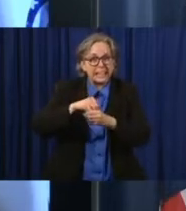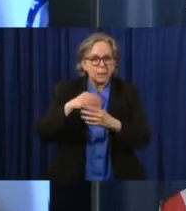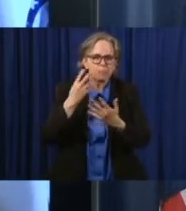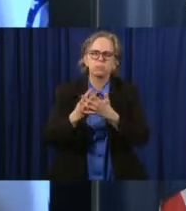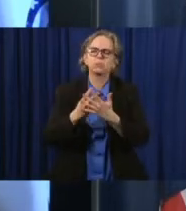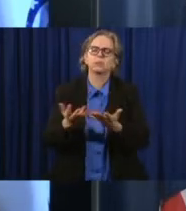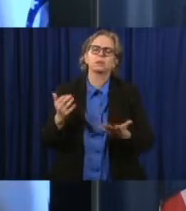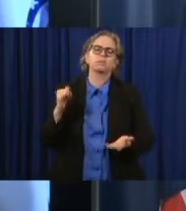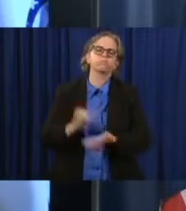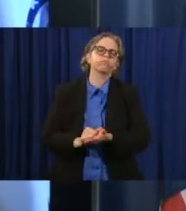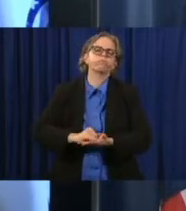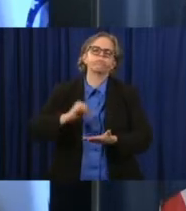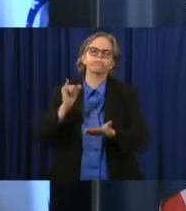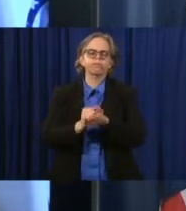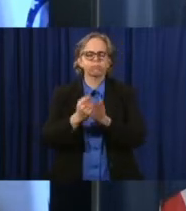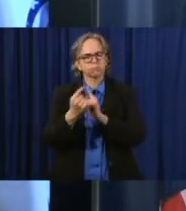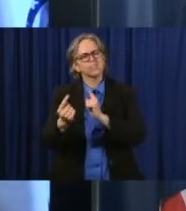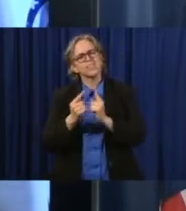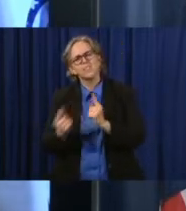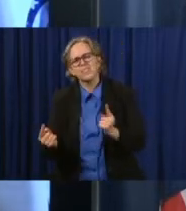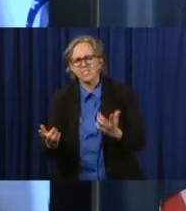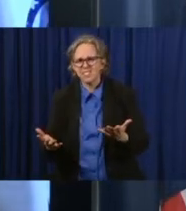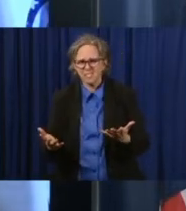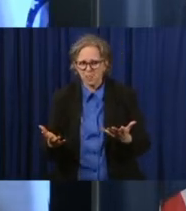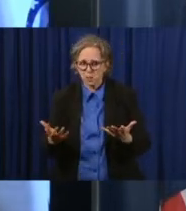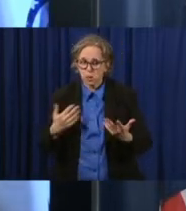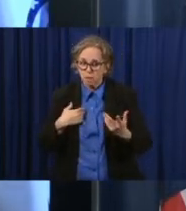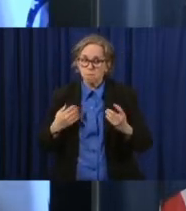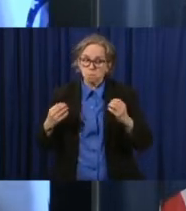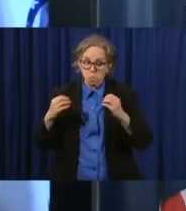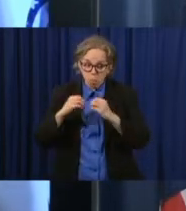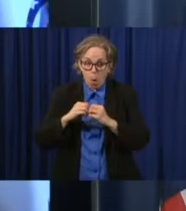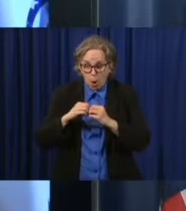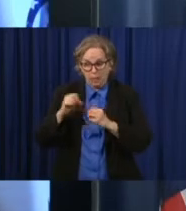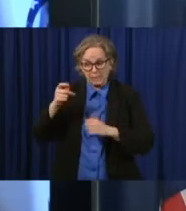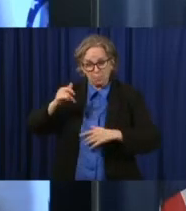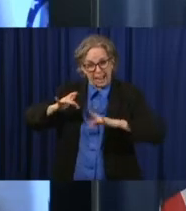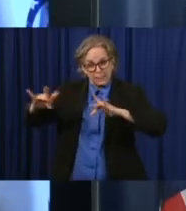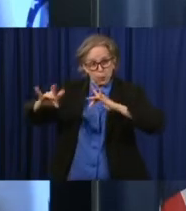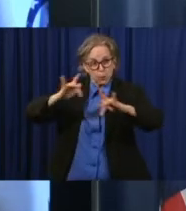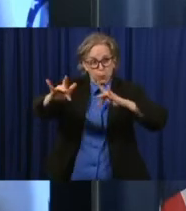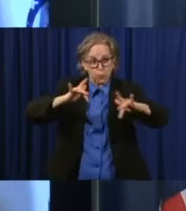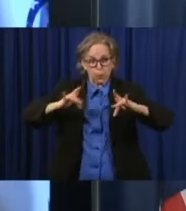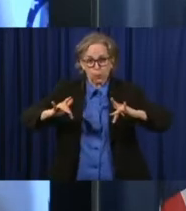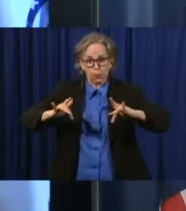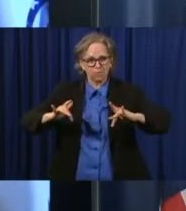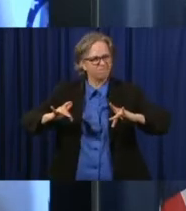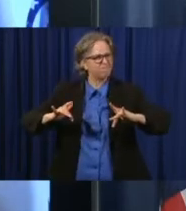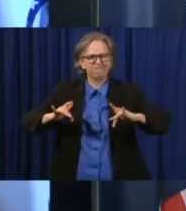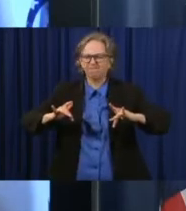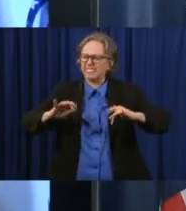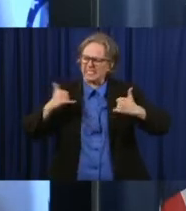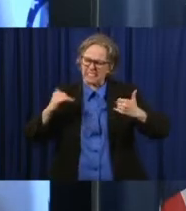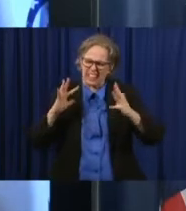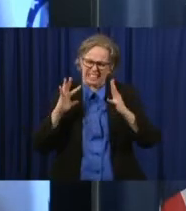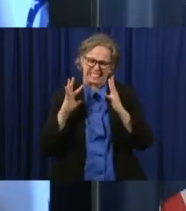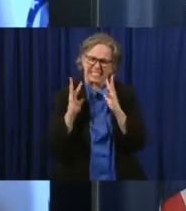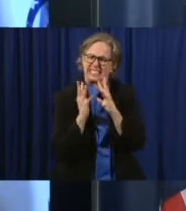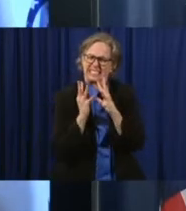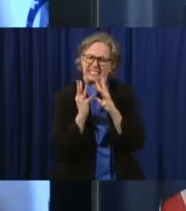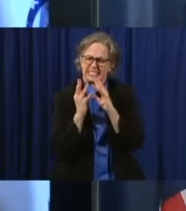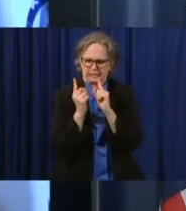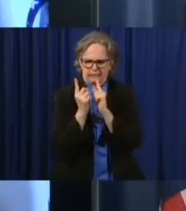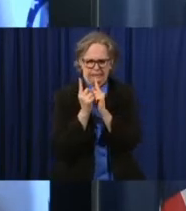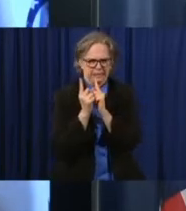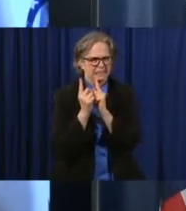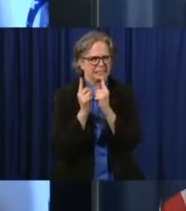We have more space, but we don't have huge amounts of space. We did start testing our patients early